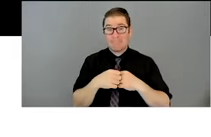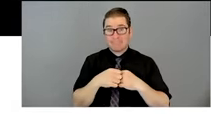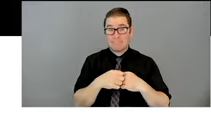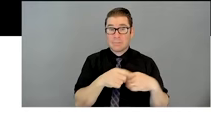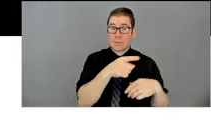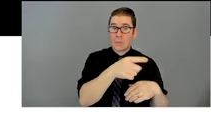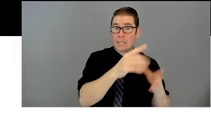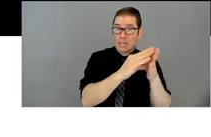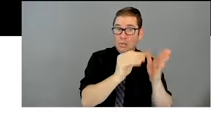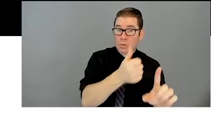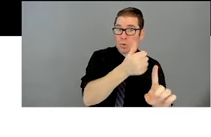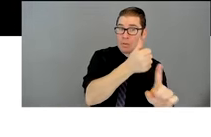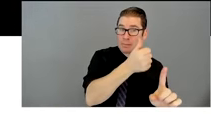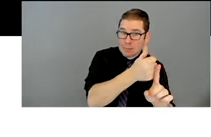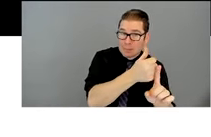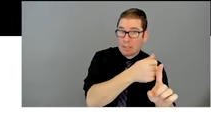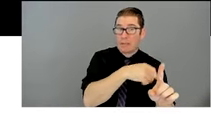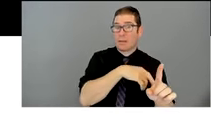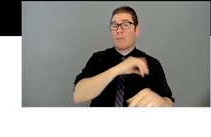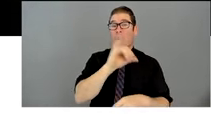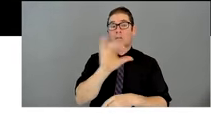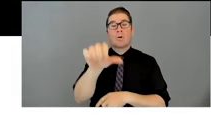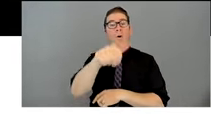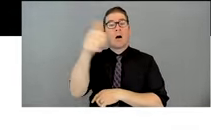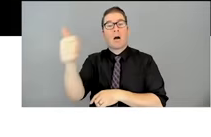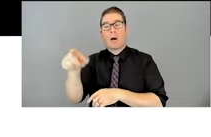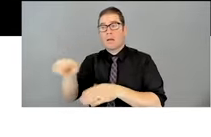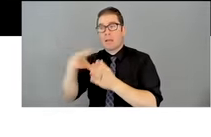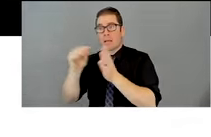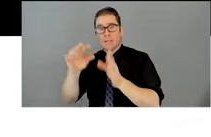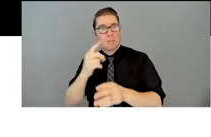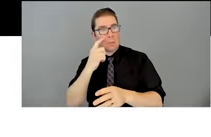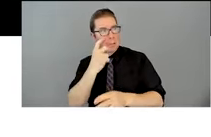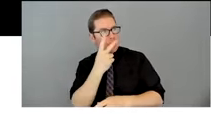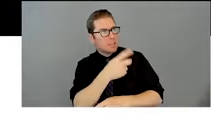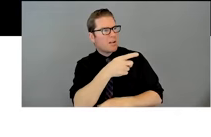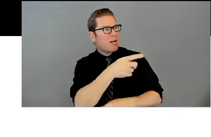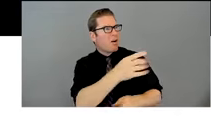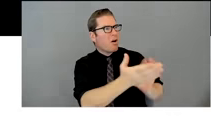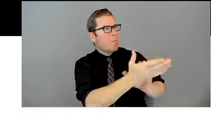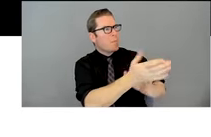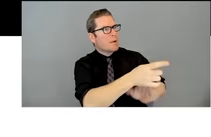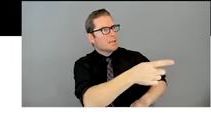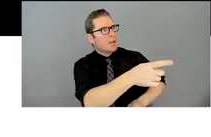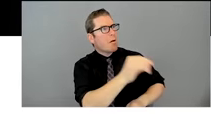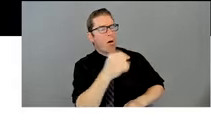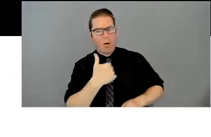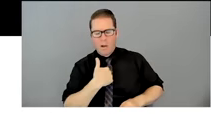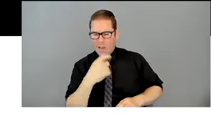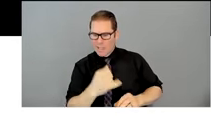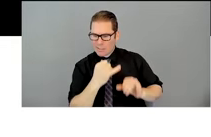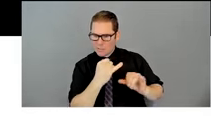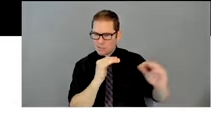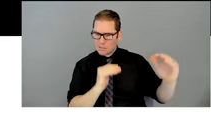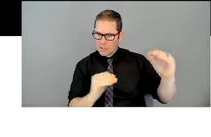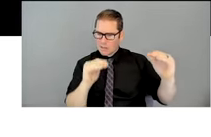exemplary and for the other students who now have something to like calibrate to and understand what to